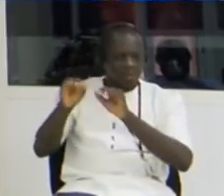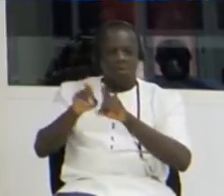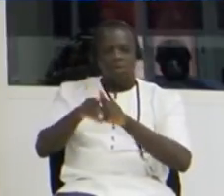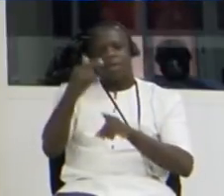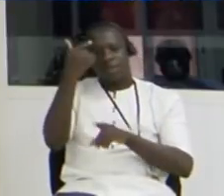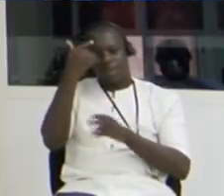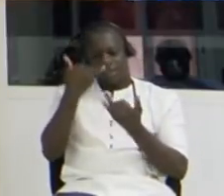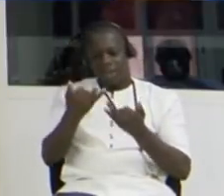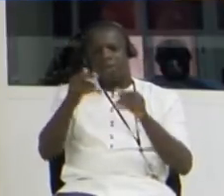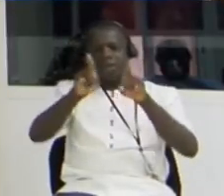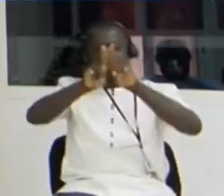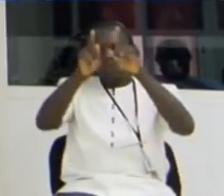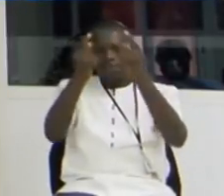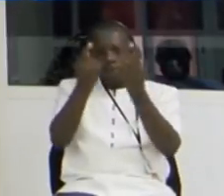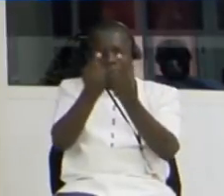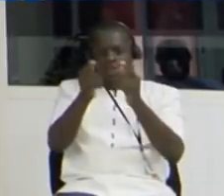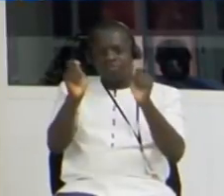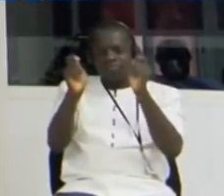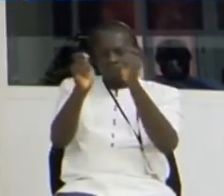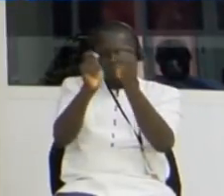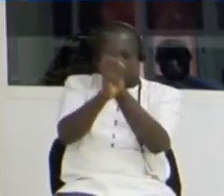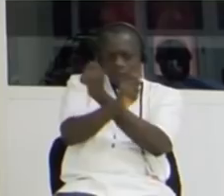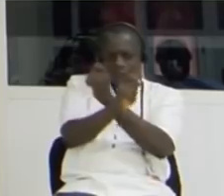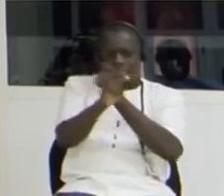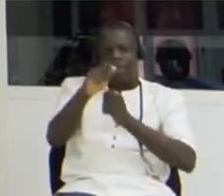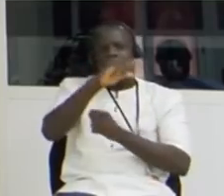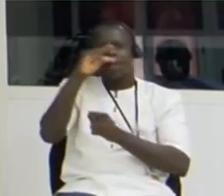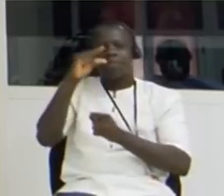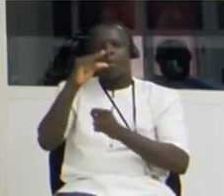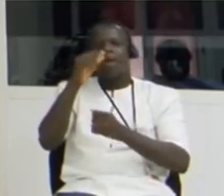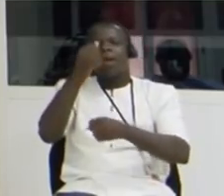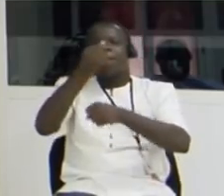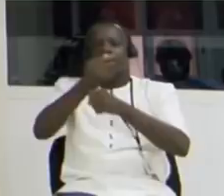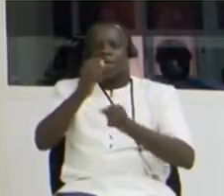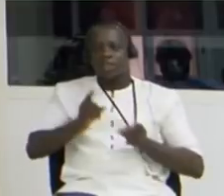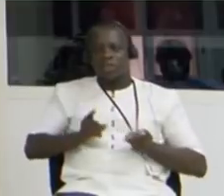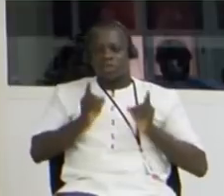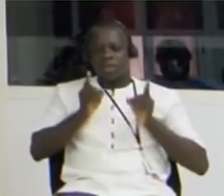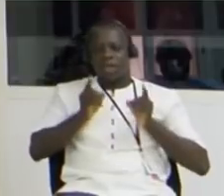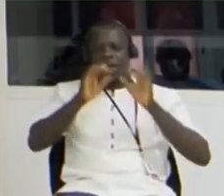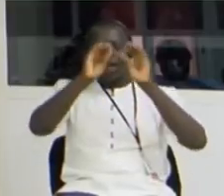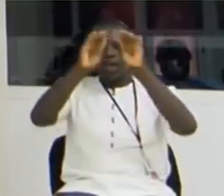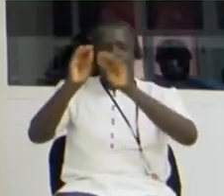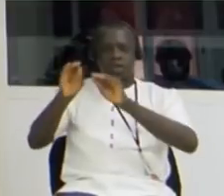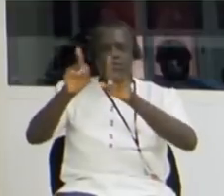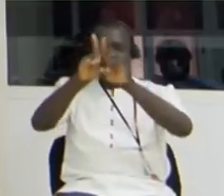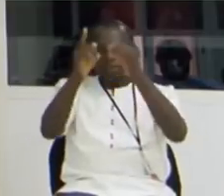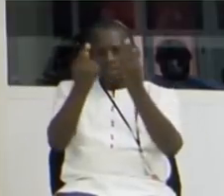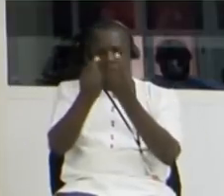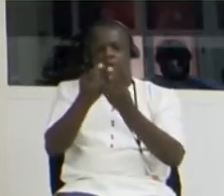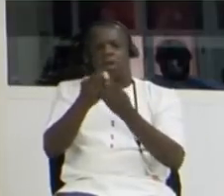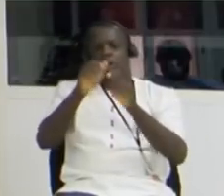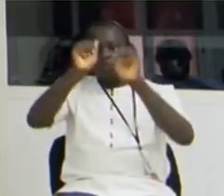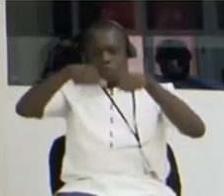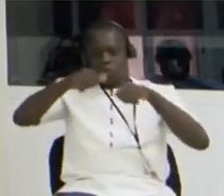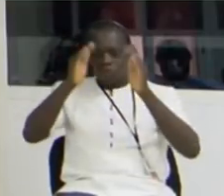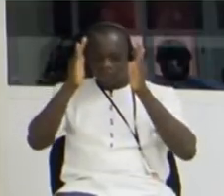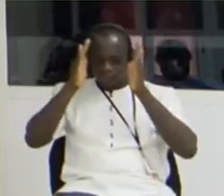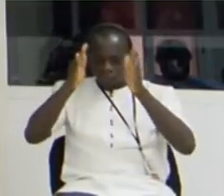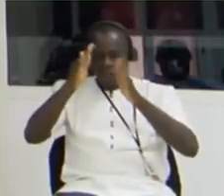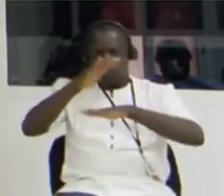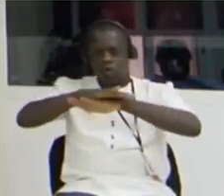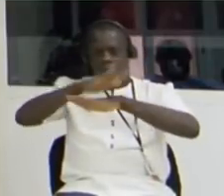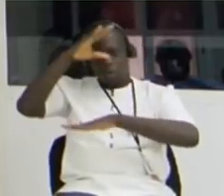the unit was renamed Gender Education Unit, so that it will also focus on boys, because we were having issues of boys' education